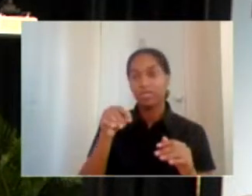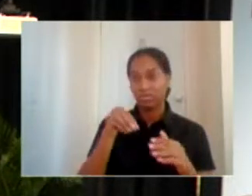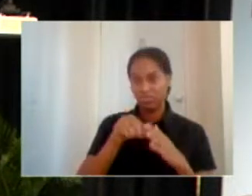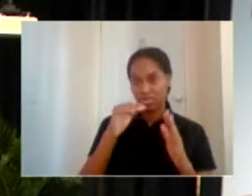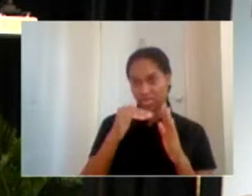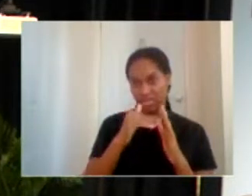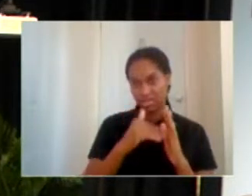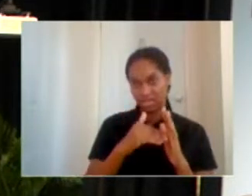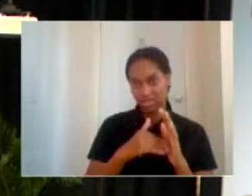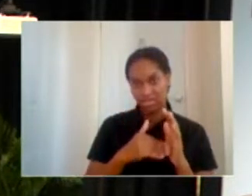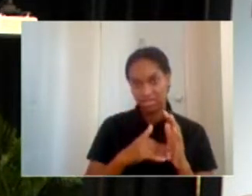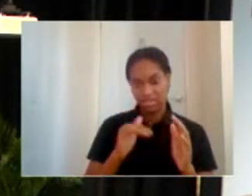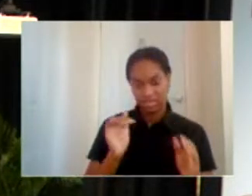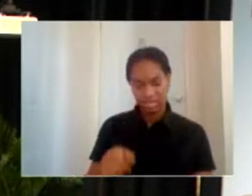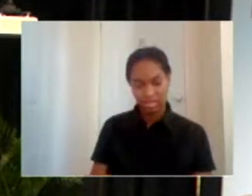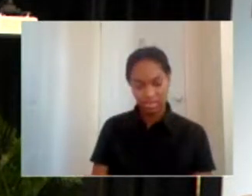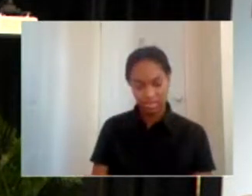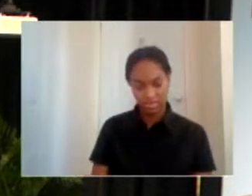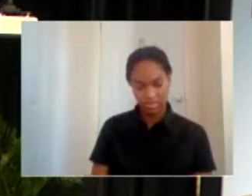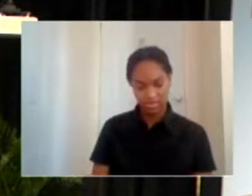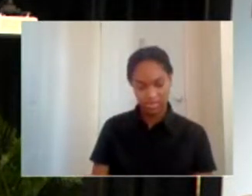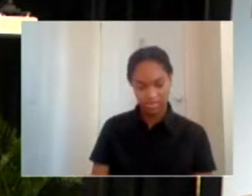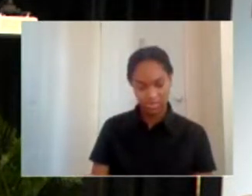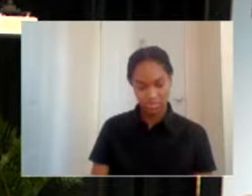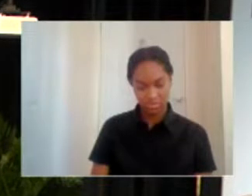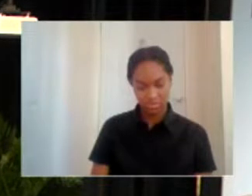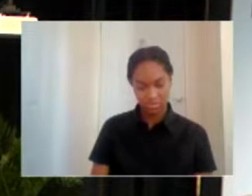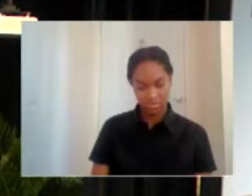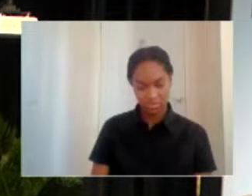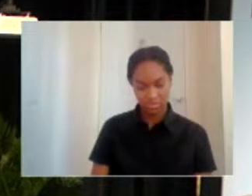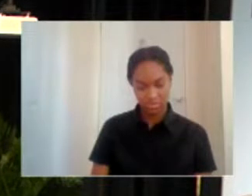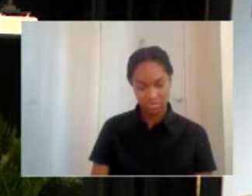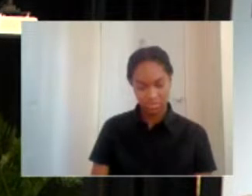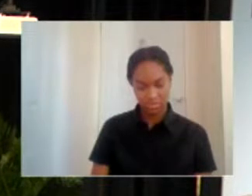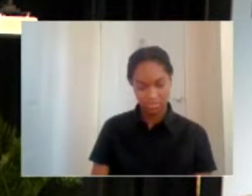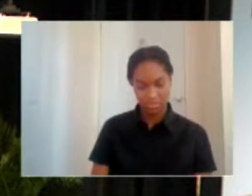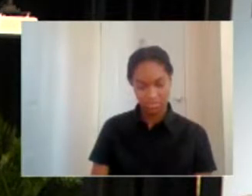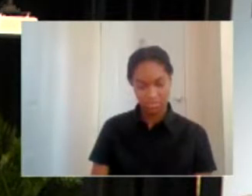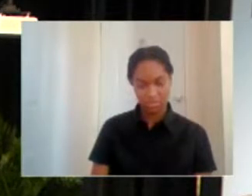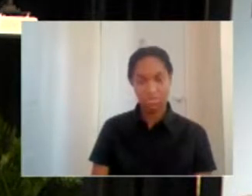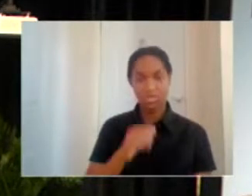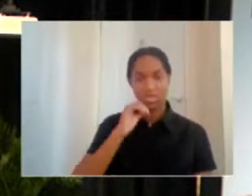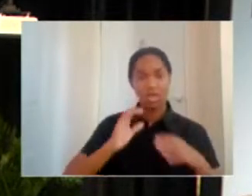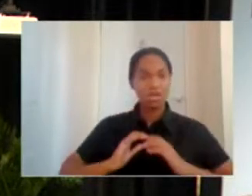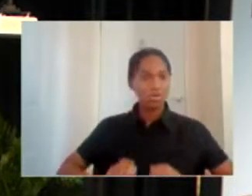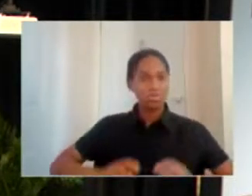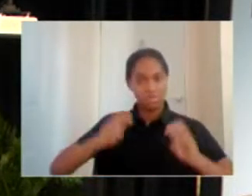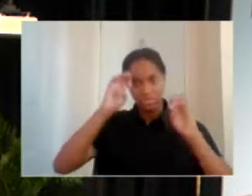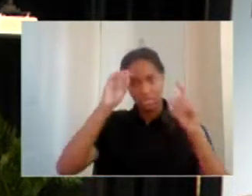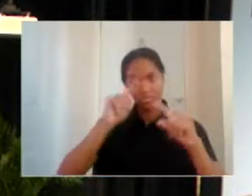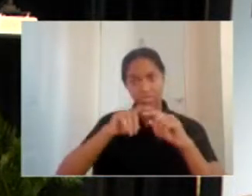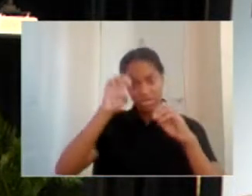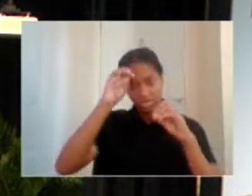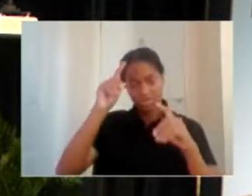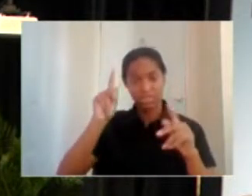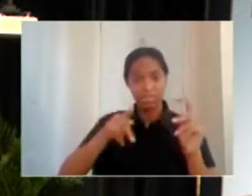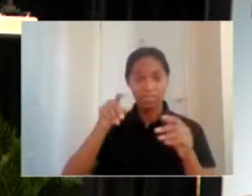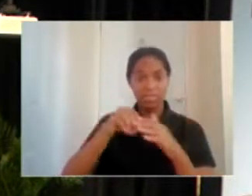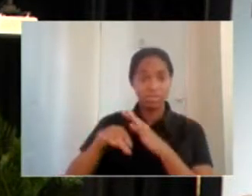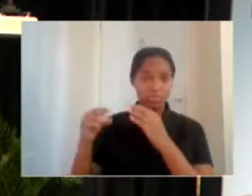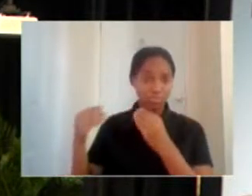is retail education, not just consumer education, but education of the people in the